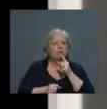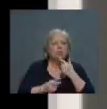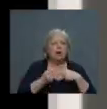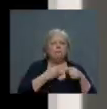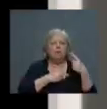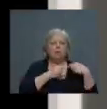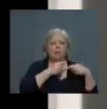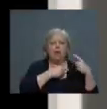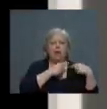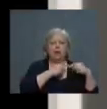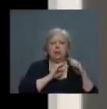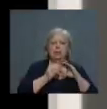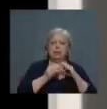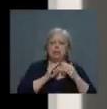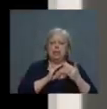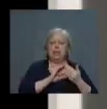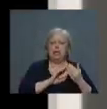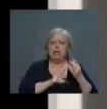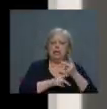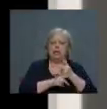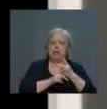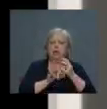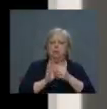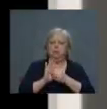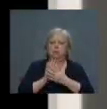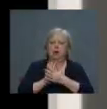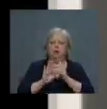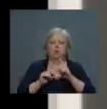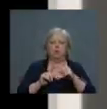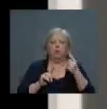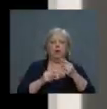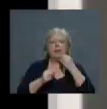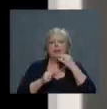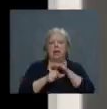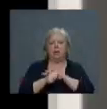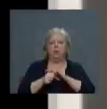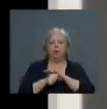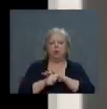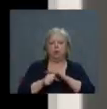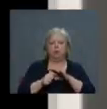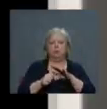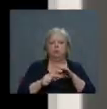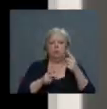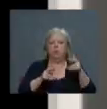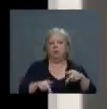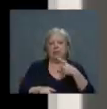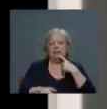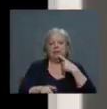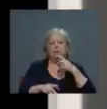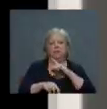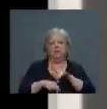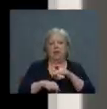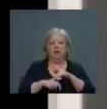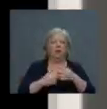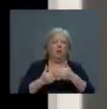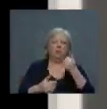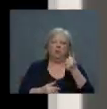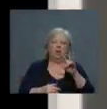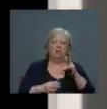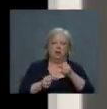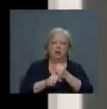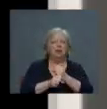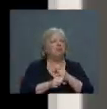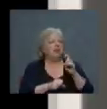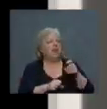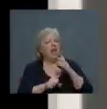records, but I believe one of the neighborhood homeowners said it had been vacant for almost 17 years. Yeah, it was boarded up, so